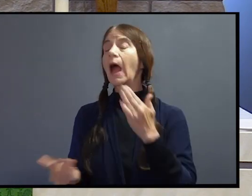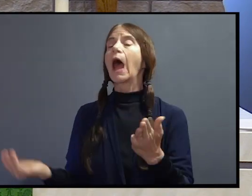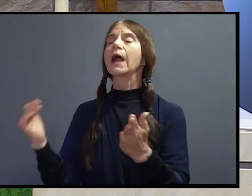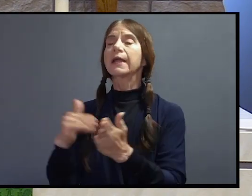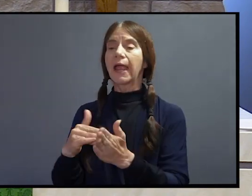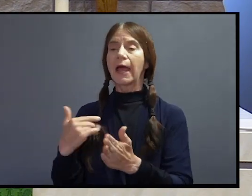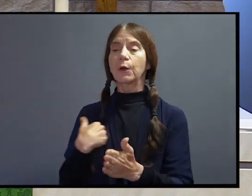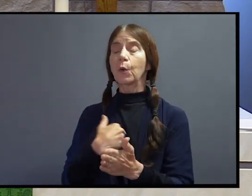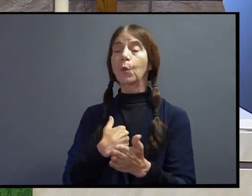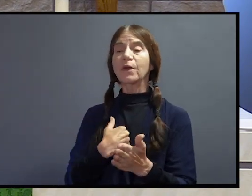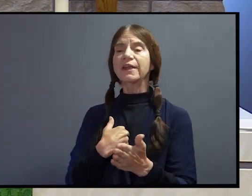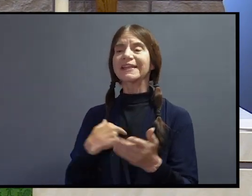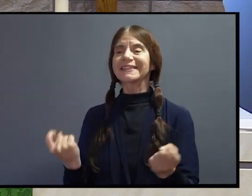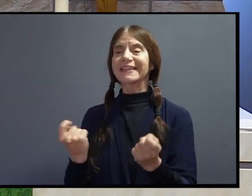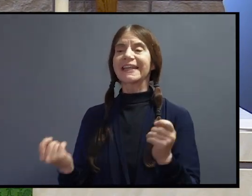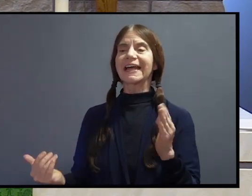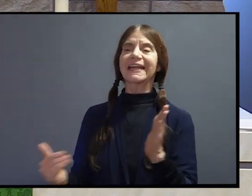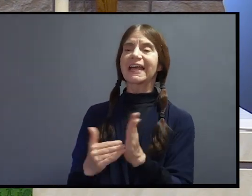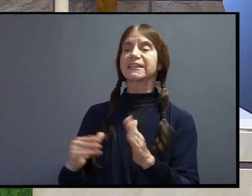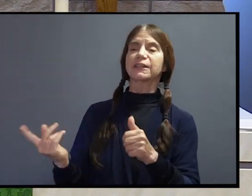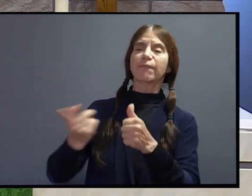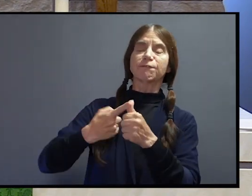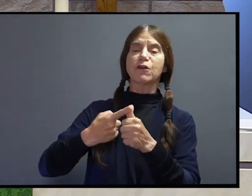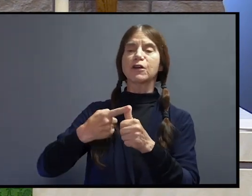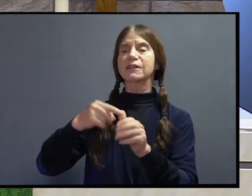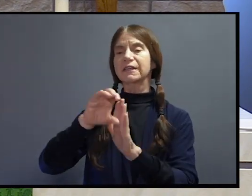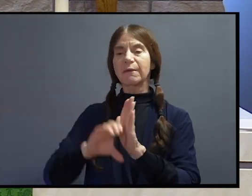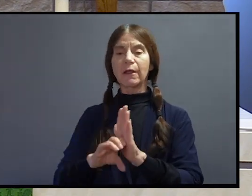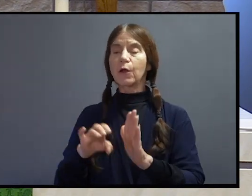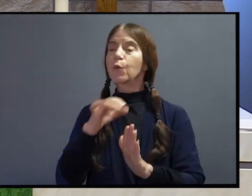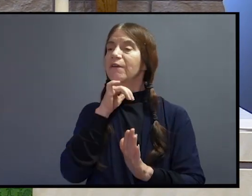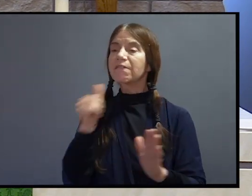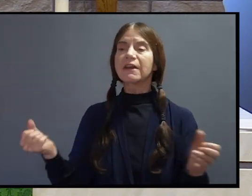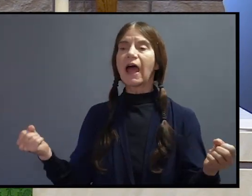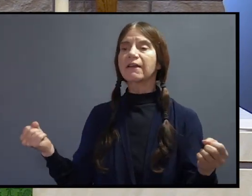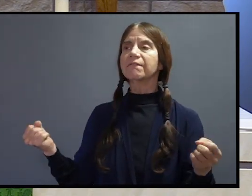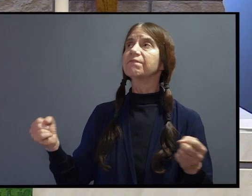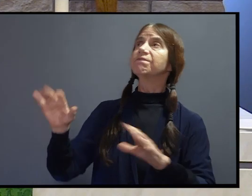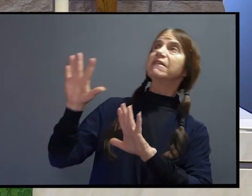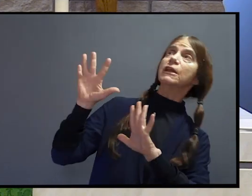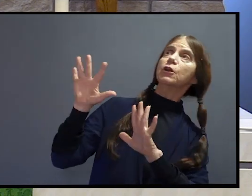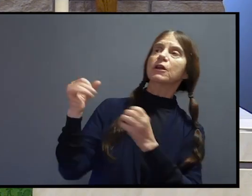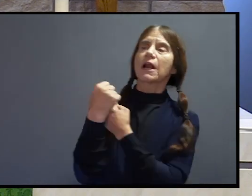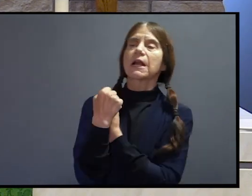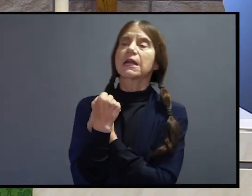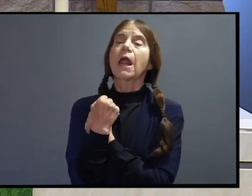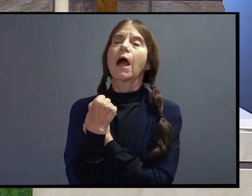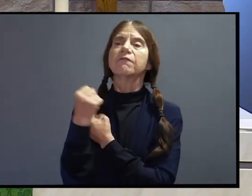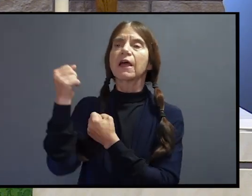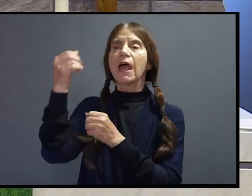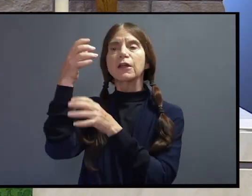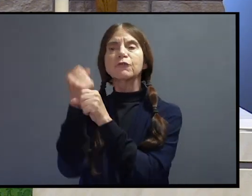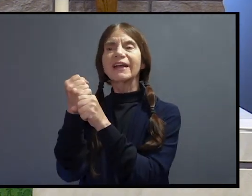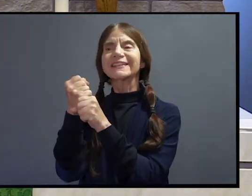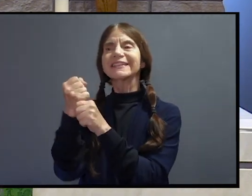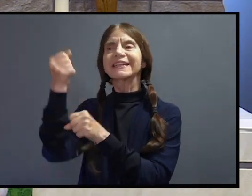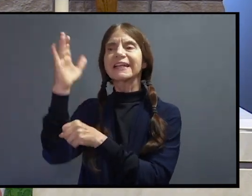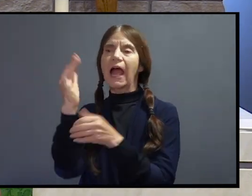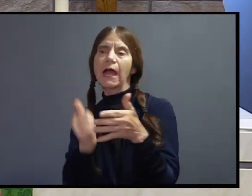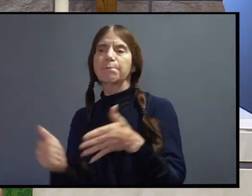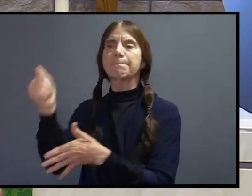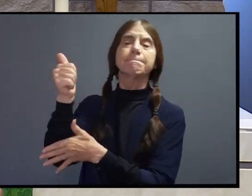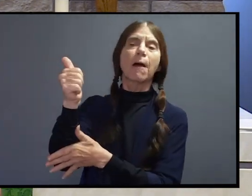against the chief commandment. We have not feared, loved, and trusted in God above all things. No, we